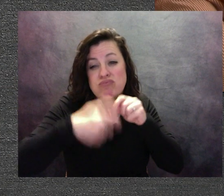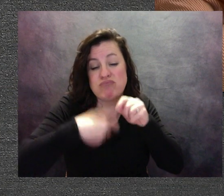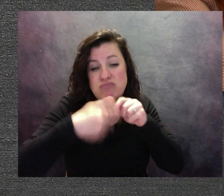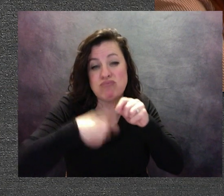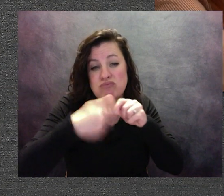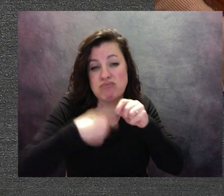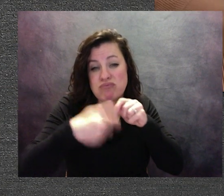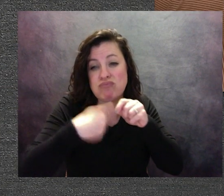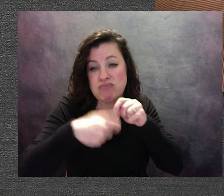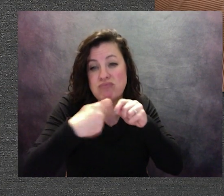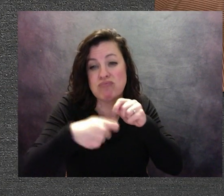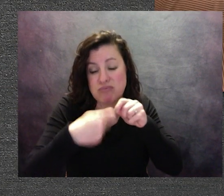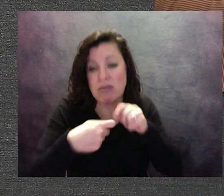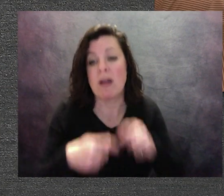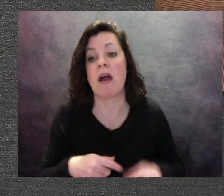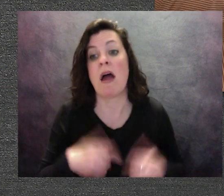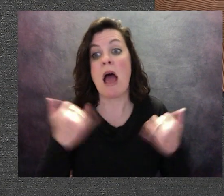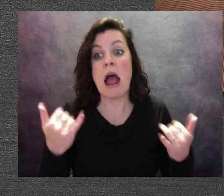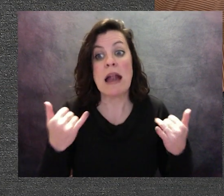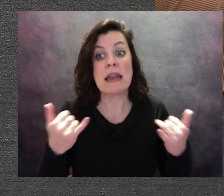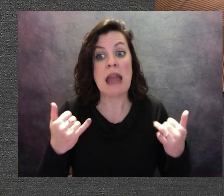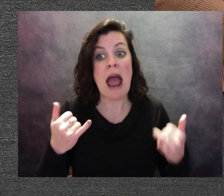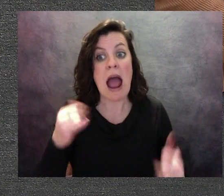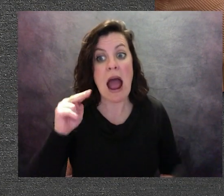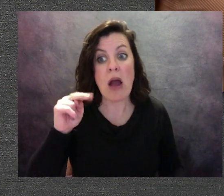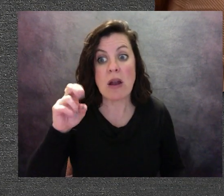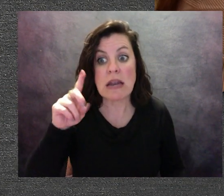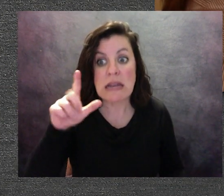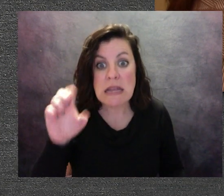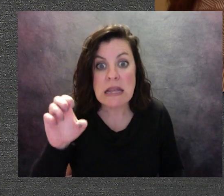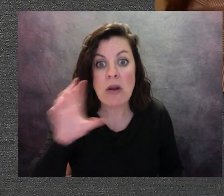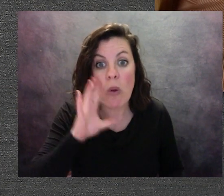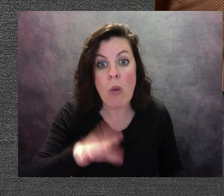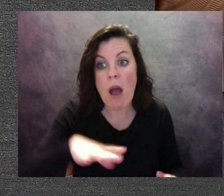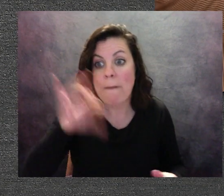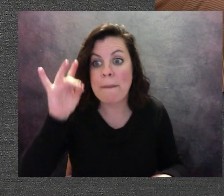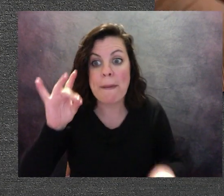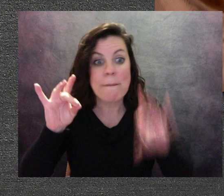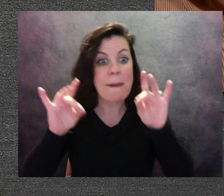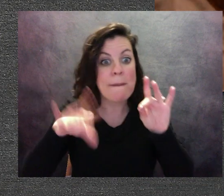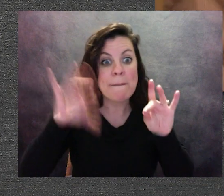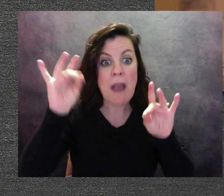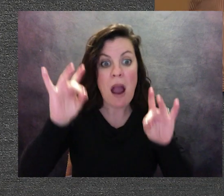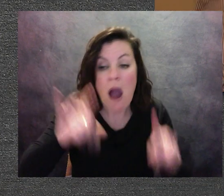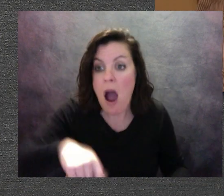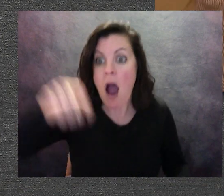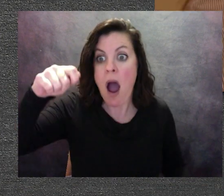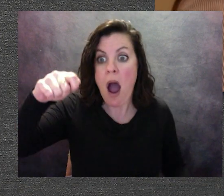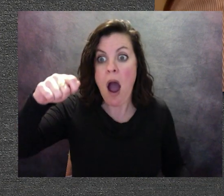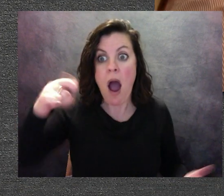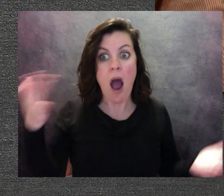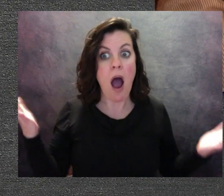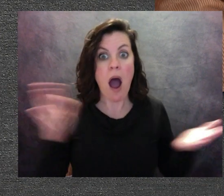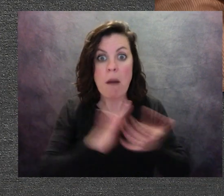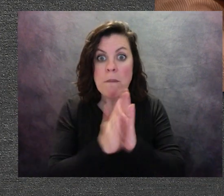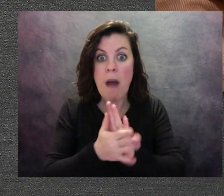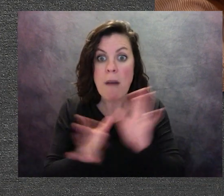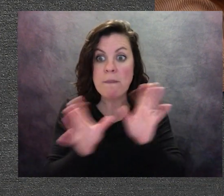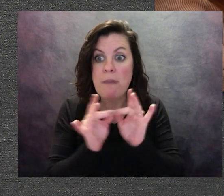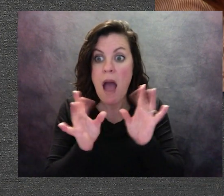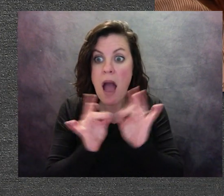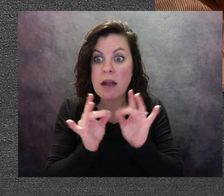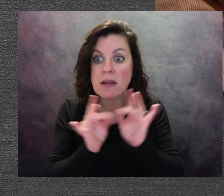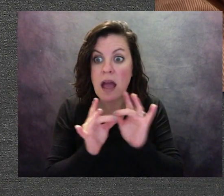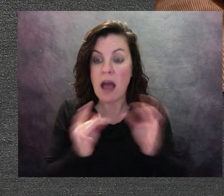magnet. Now the needle picks up the pin. A magnet, cries Mickey.